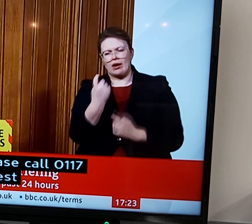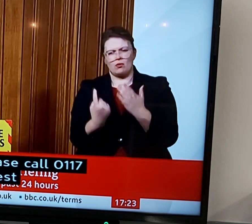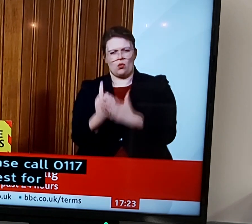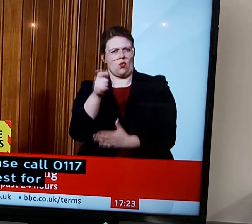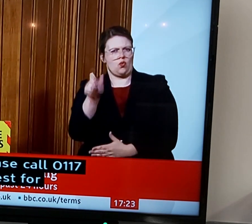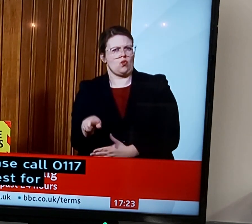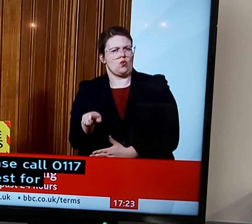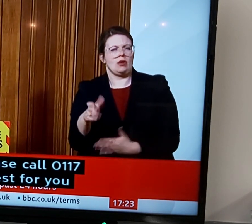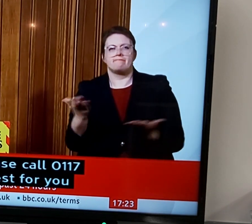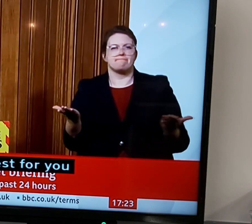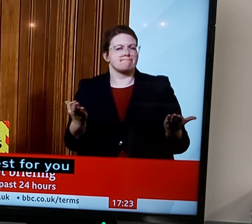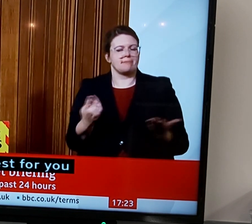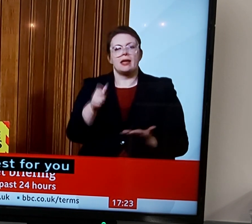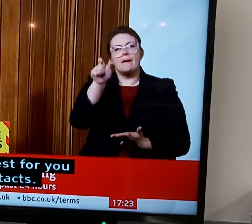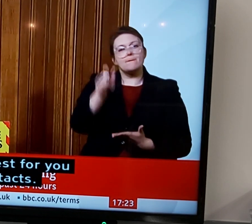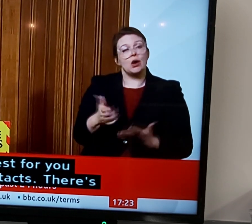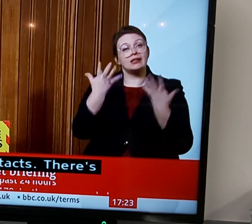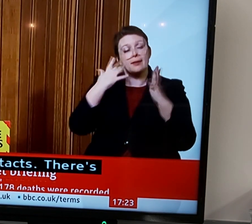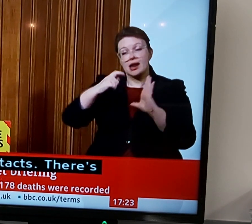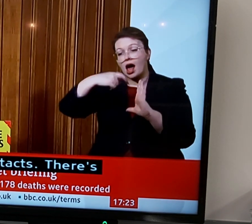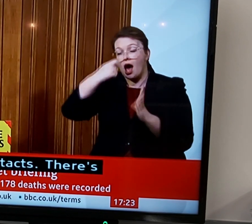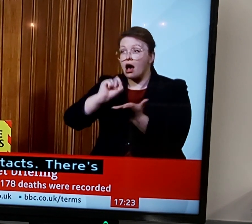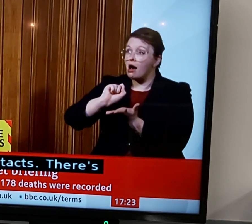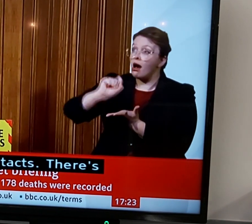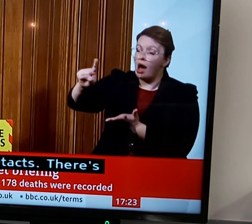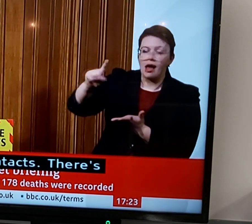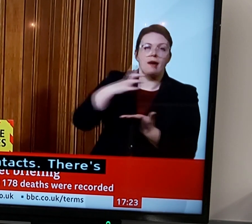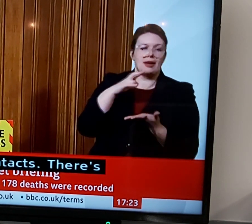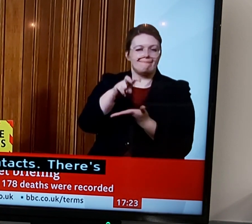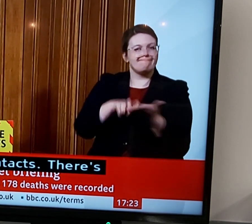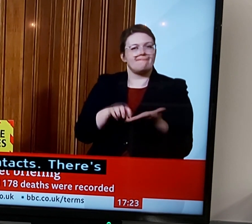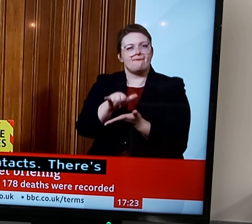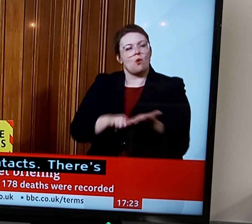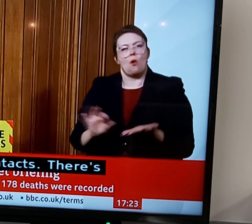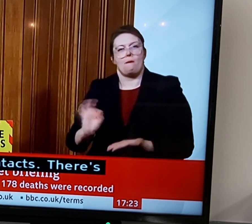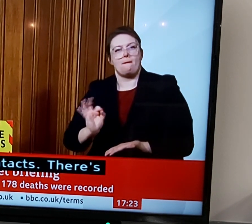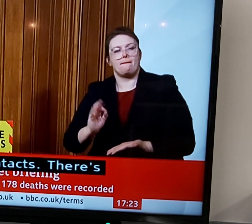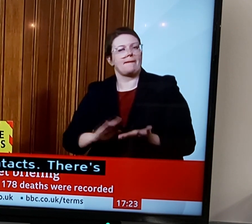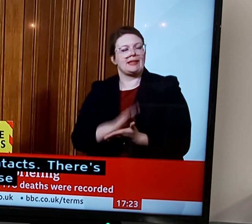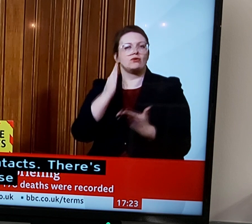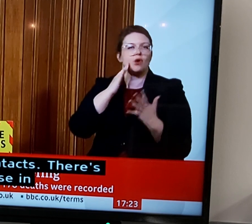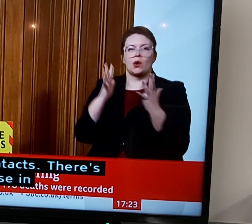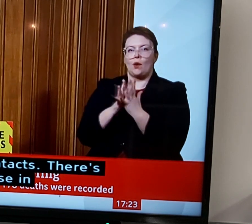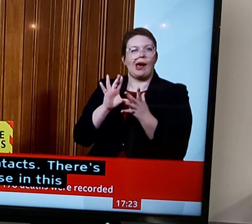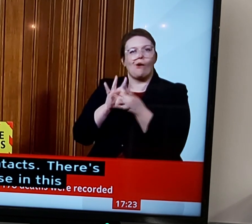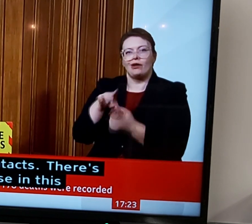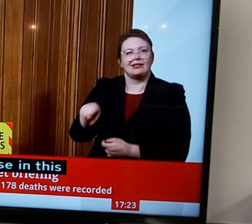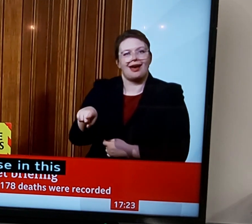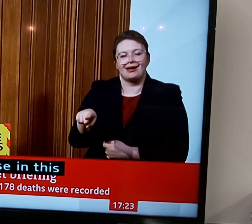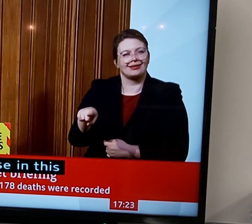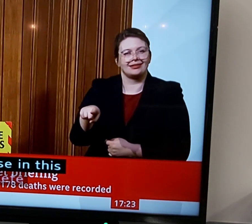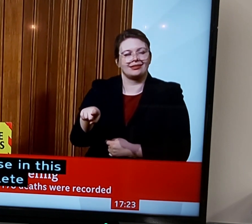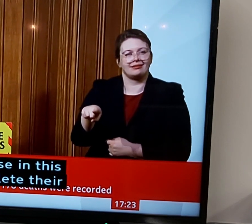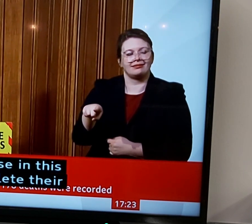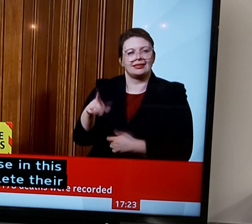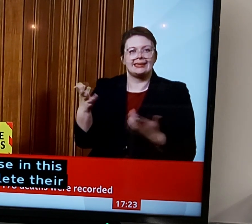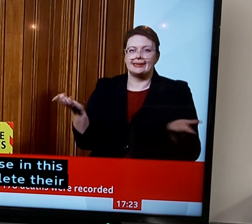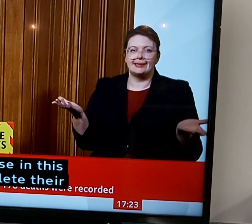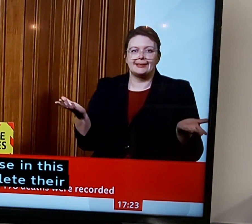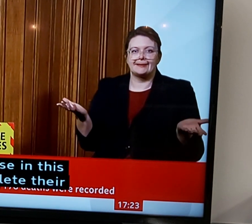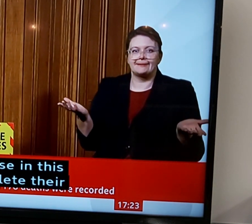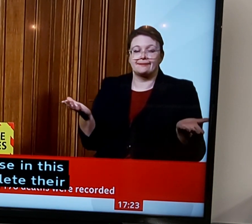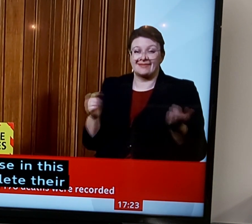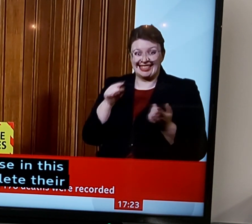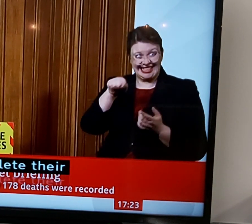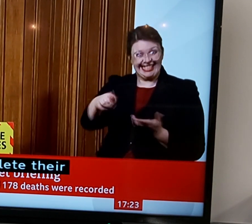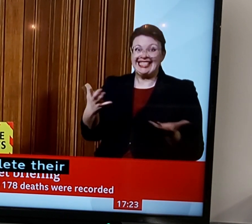This individual did not complete their test registration required, so follow-up details were not available to the testing trace teams.